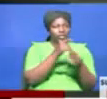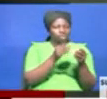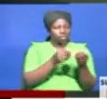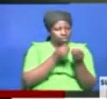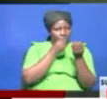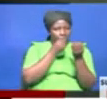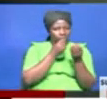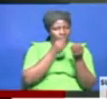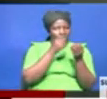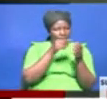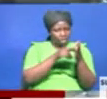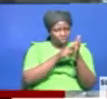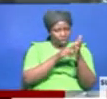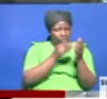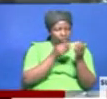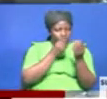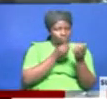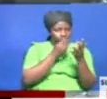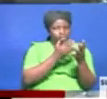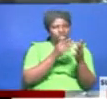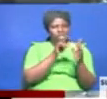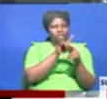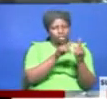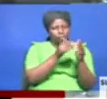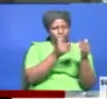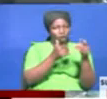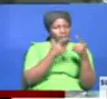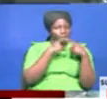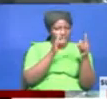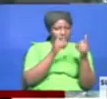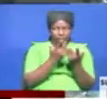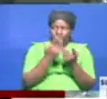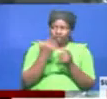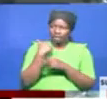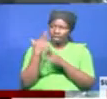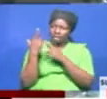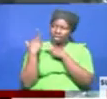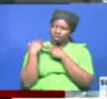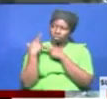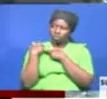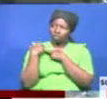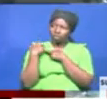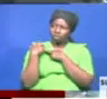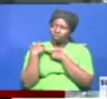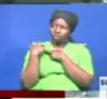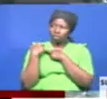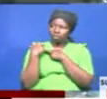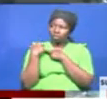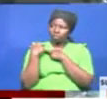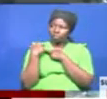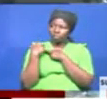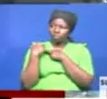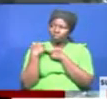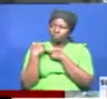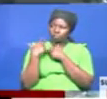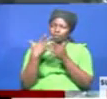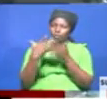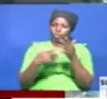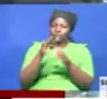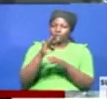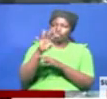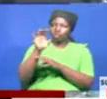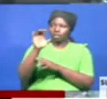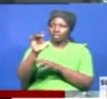that declaration? He had a duty, not just those details from him, which he are not there in 34C, but as